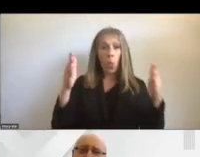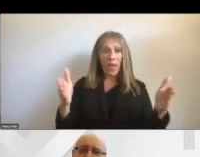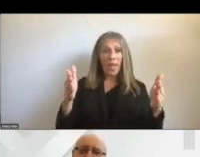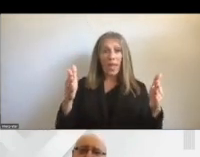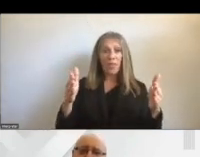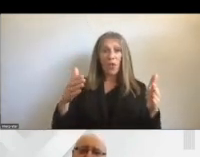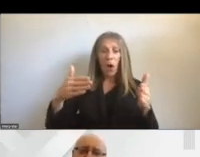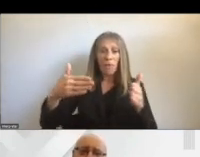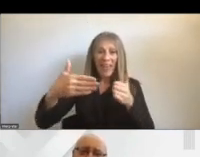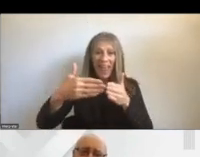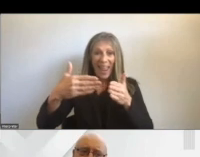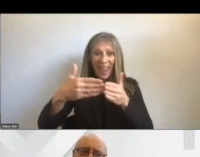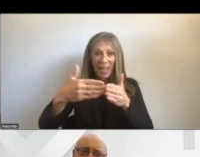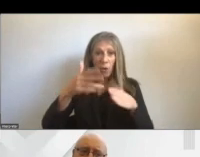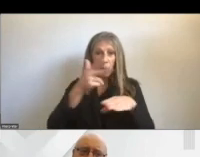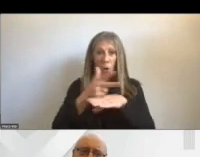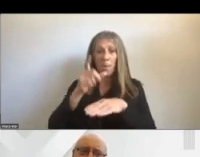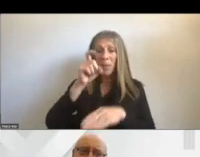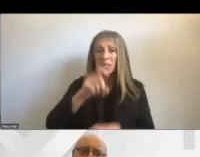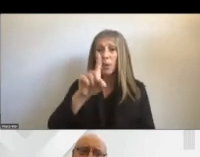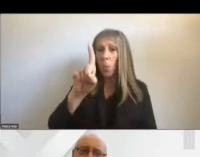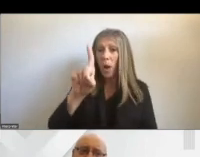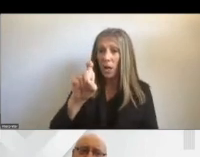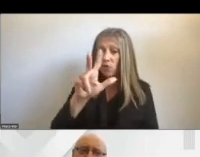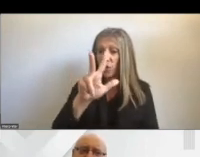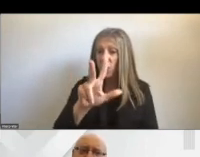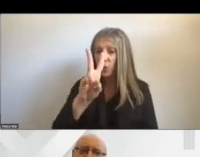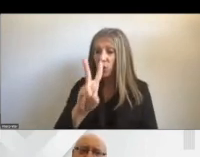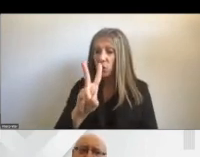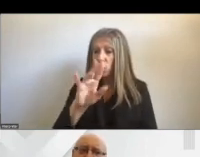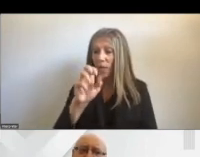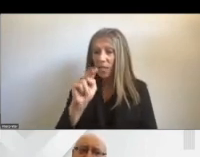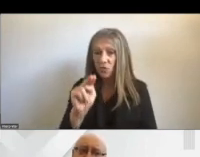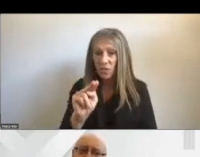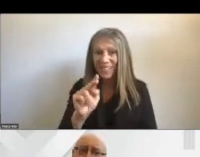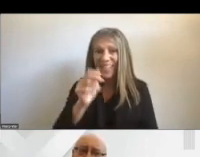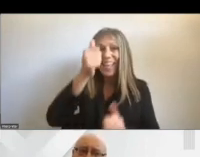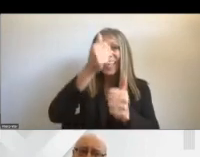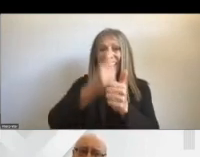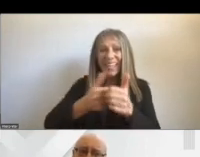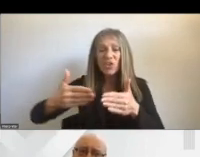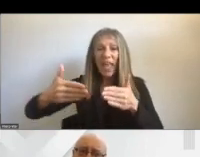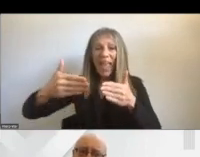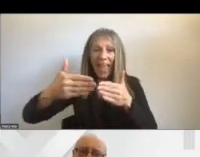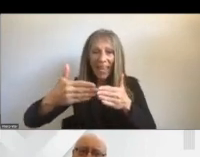the adjacent pedestrian circulation path is not, an accessible parallel on-street parking